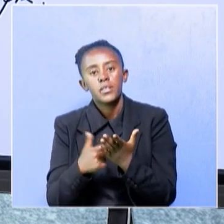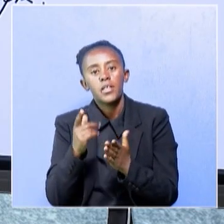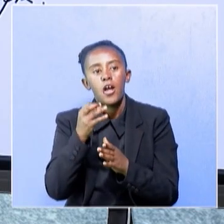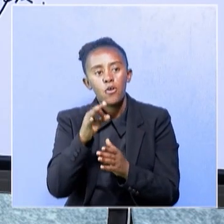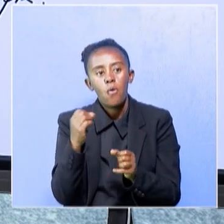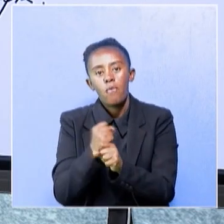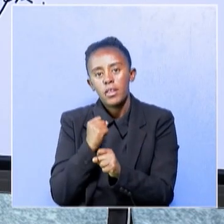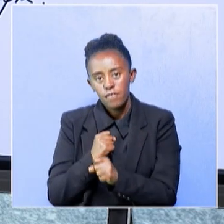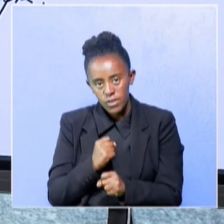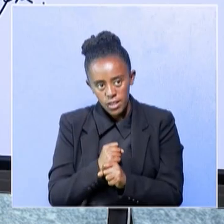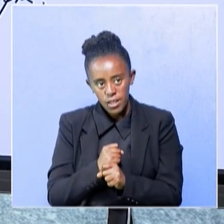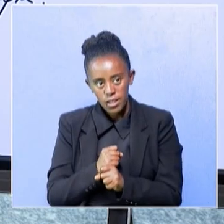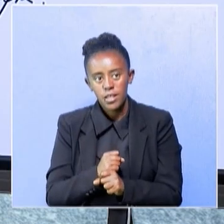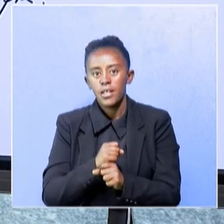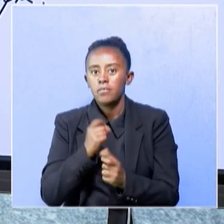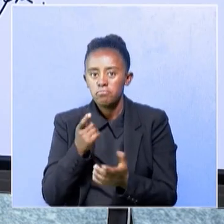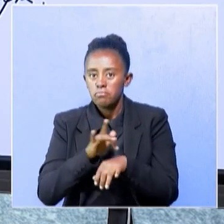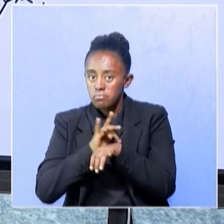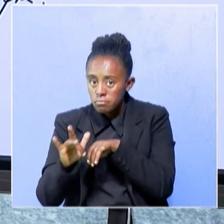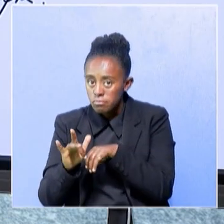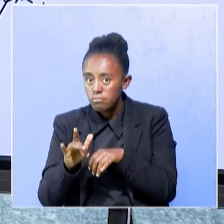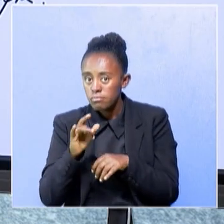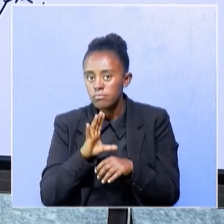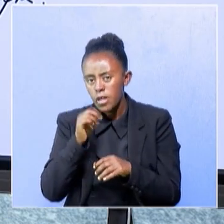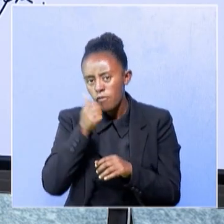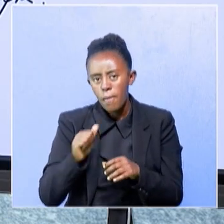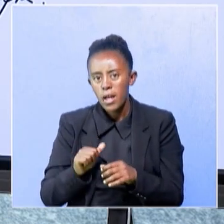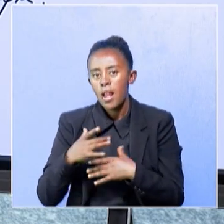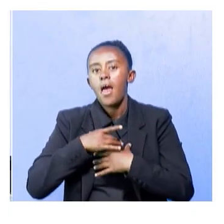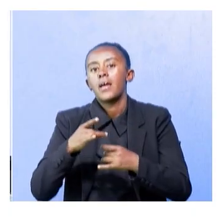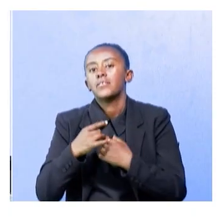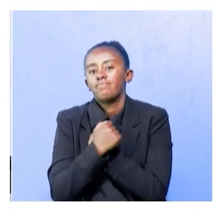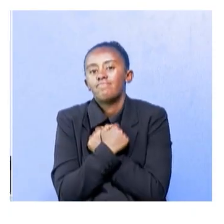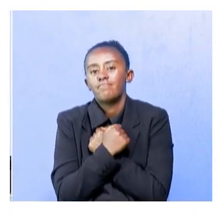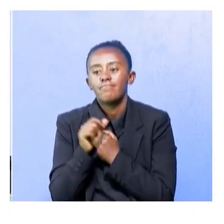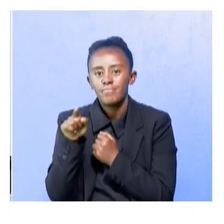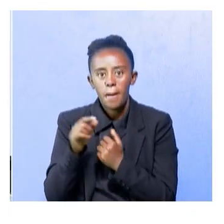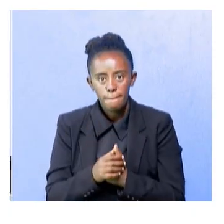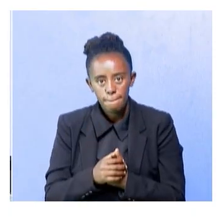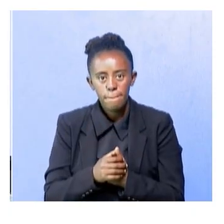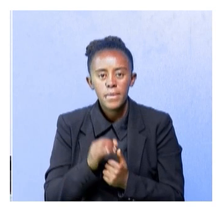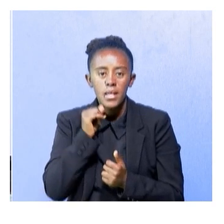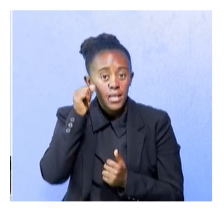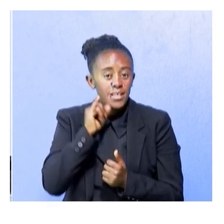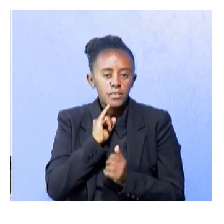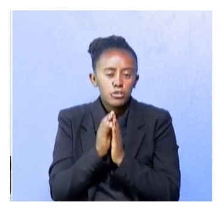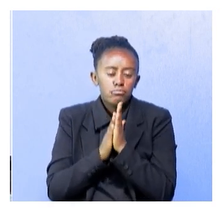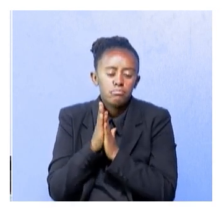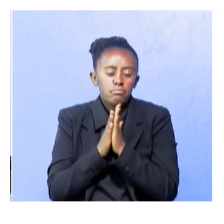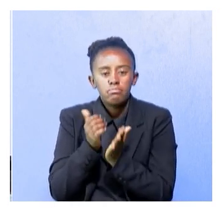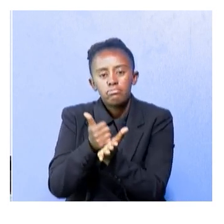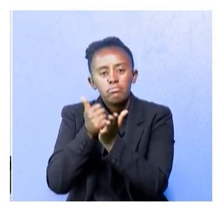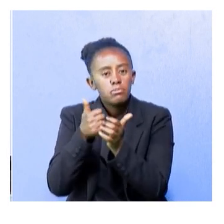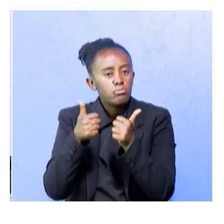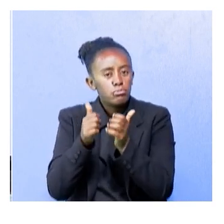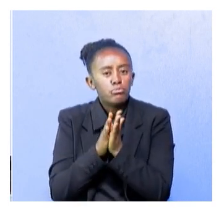activity. He's blank man, so everybody likes him. Yeah, he's a generous man. See,